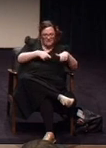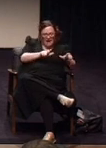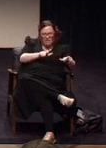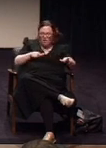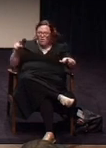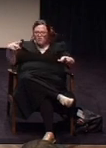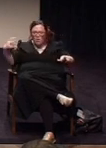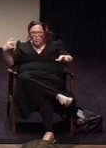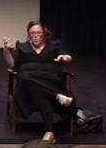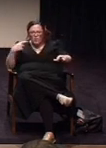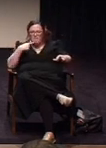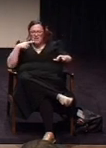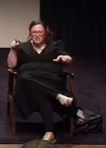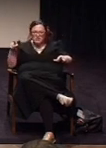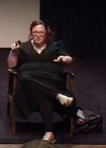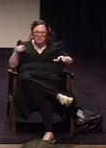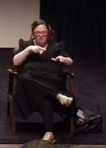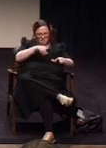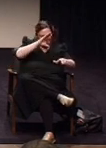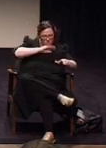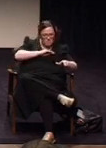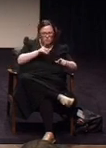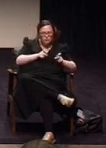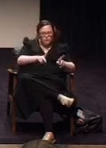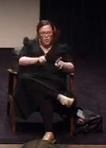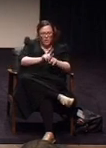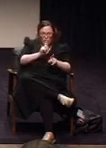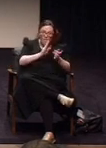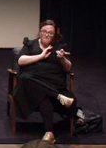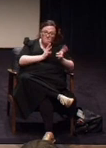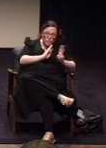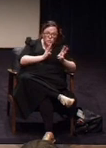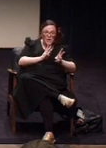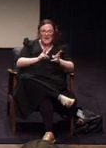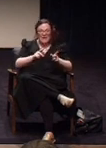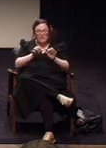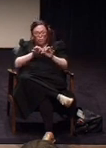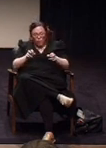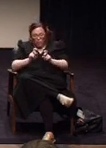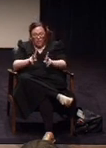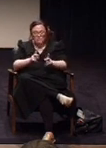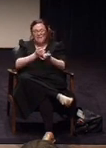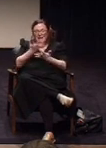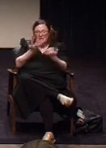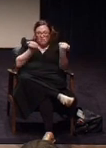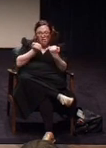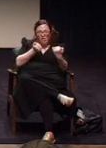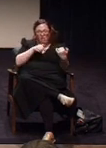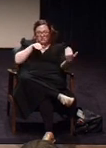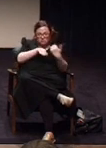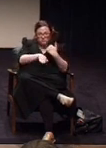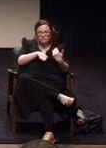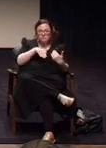This is a motorway. It's an incident or accident with 2 vehicles or more.